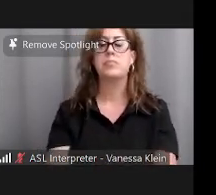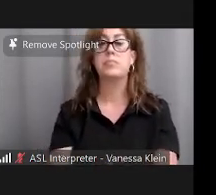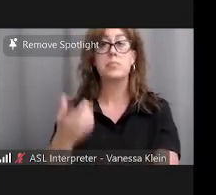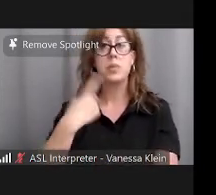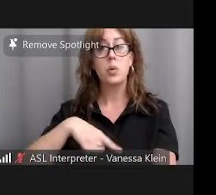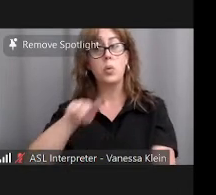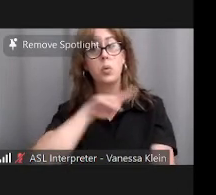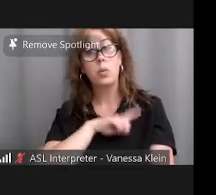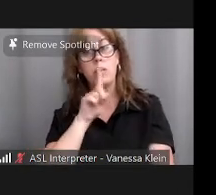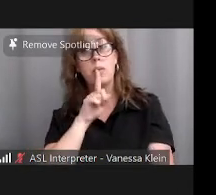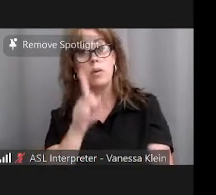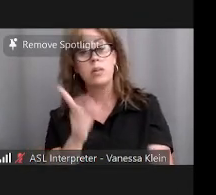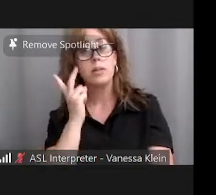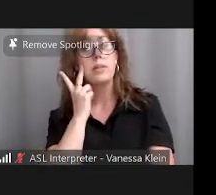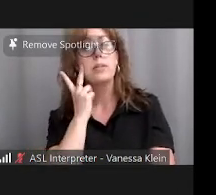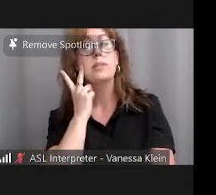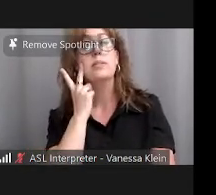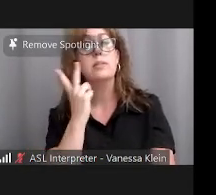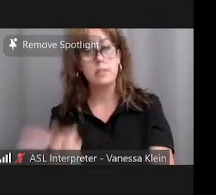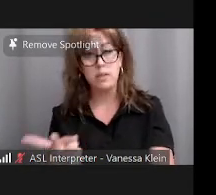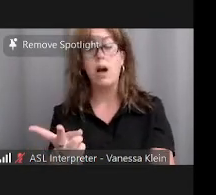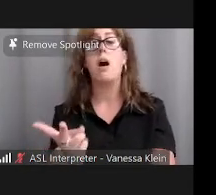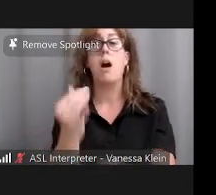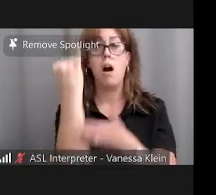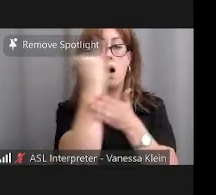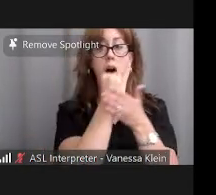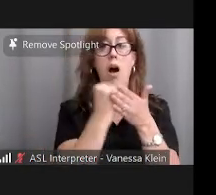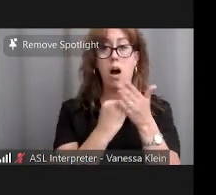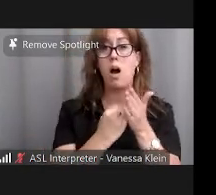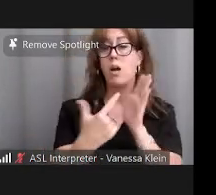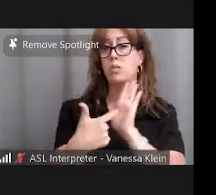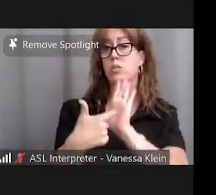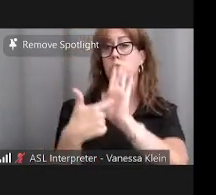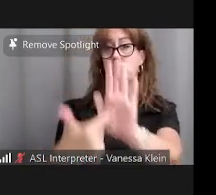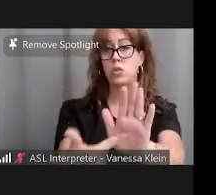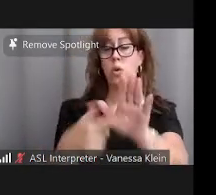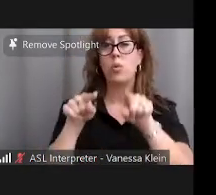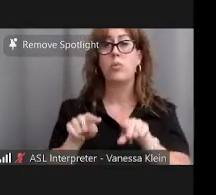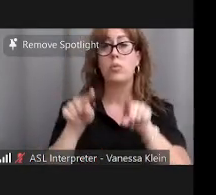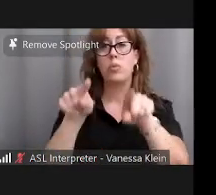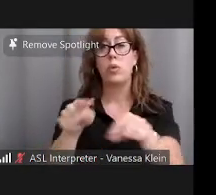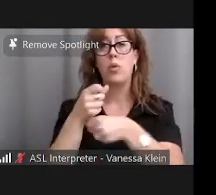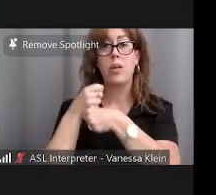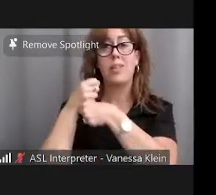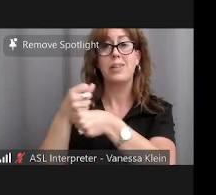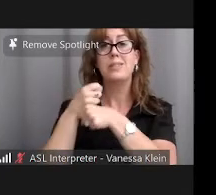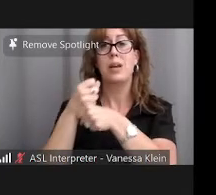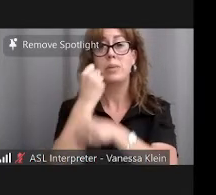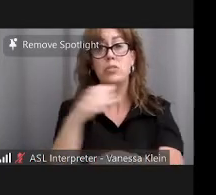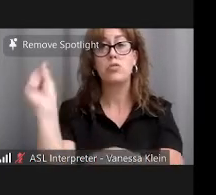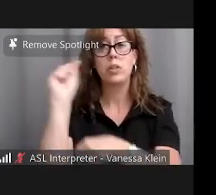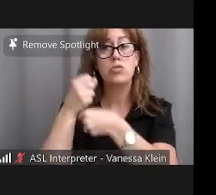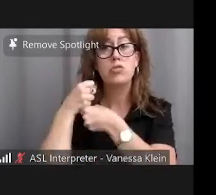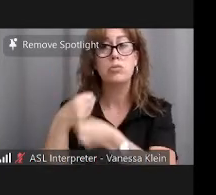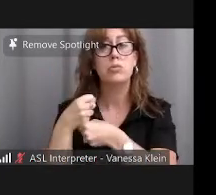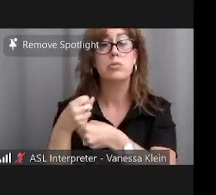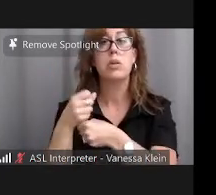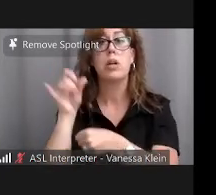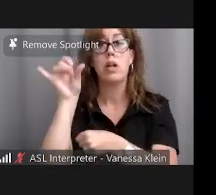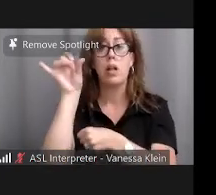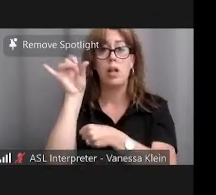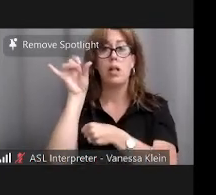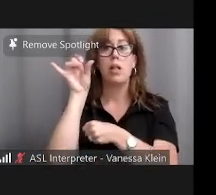saw art in the demonstrations. The demonstrations started from a